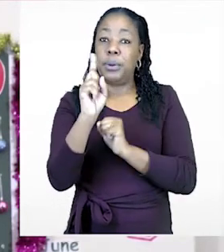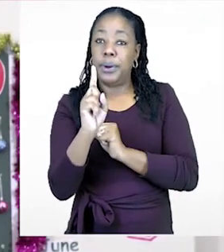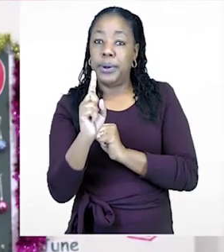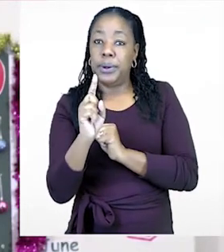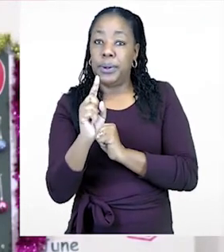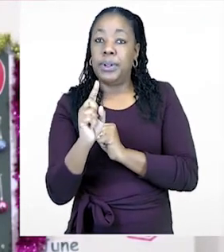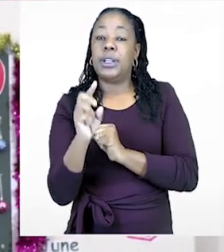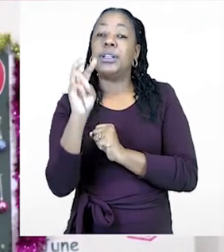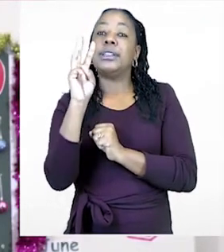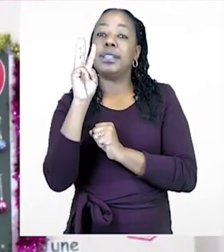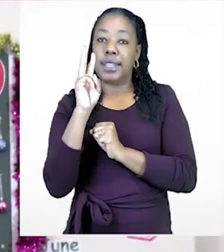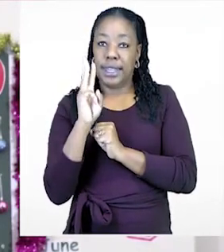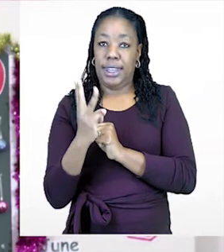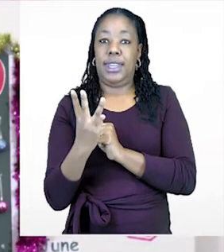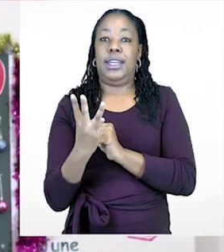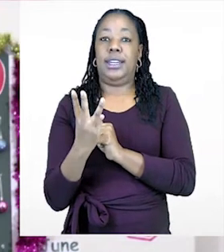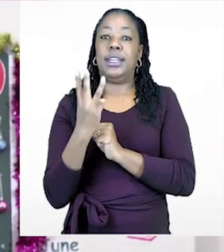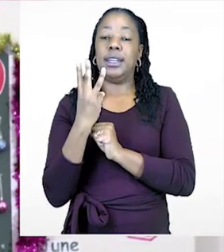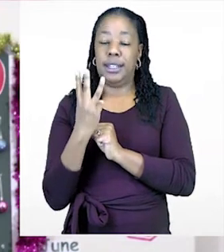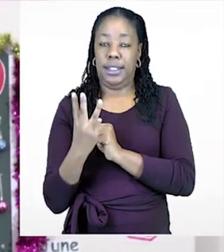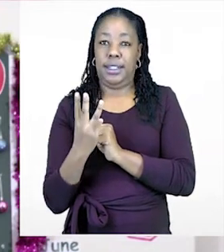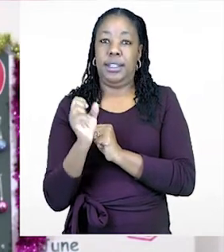you to please write the number 3.